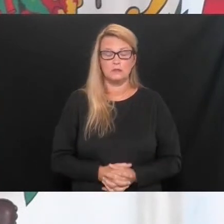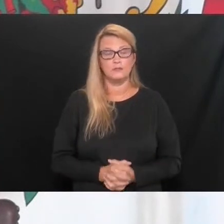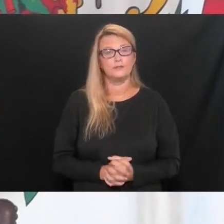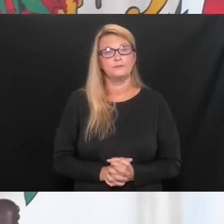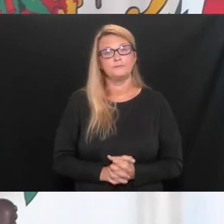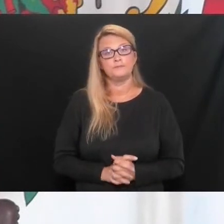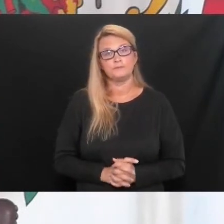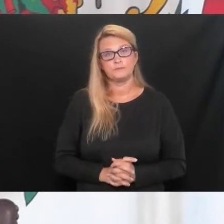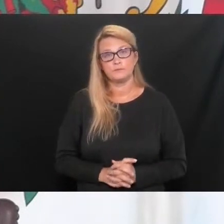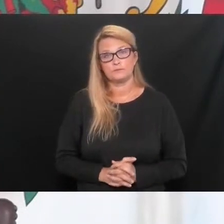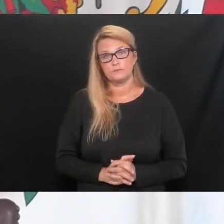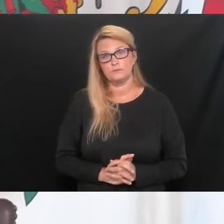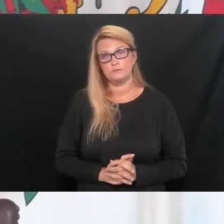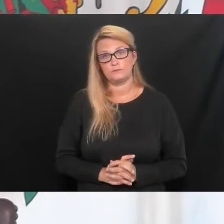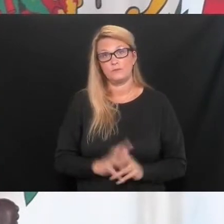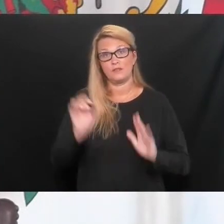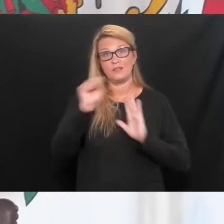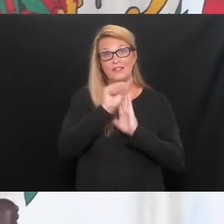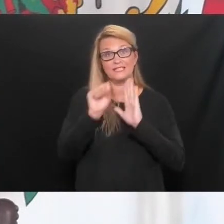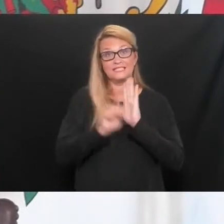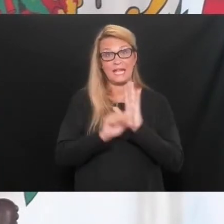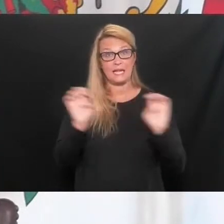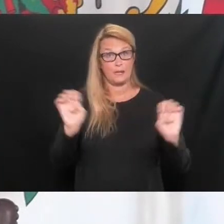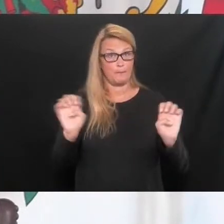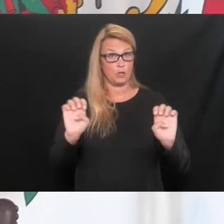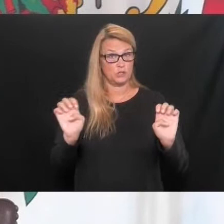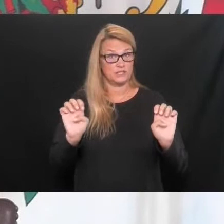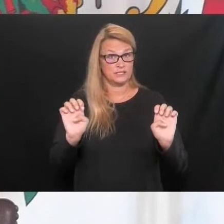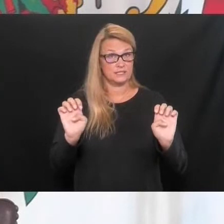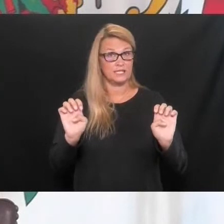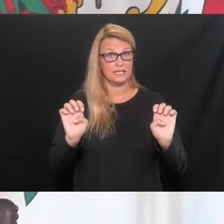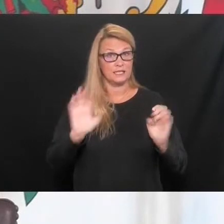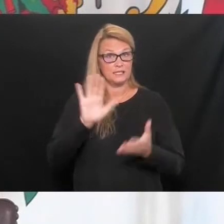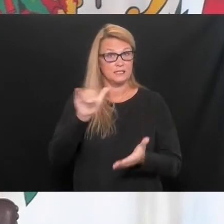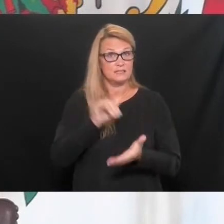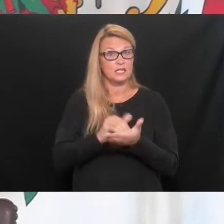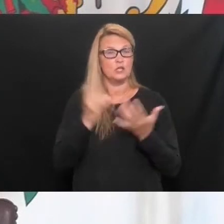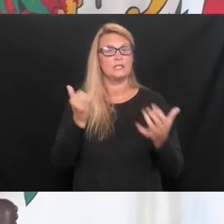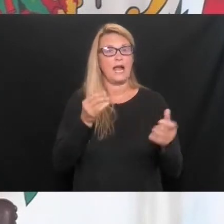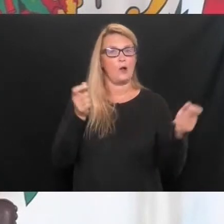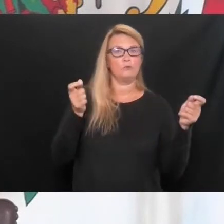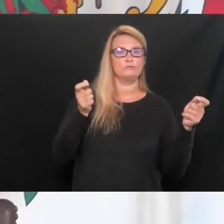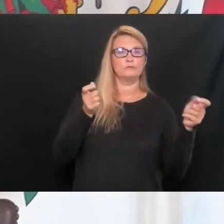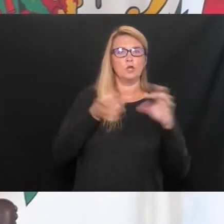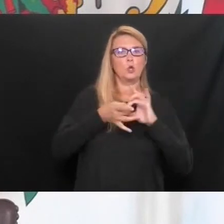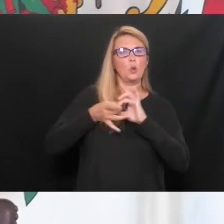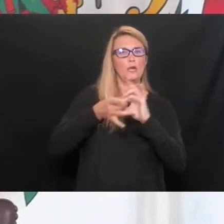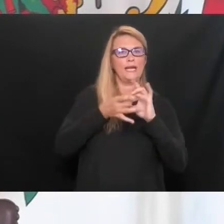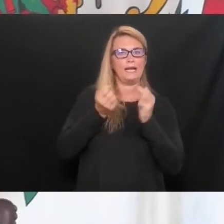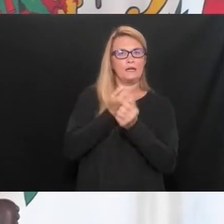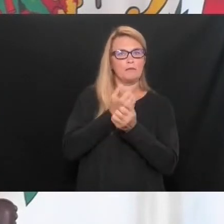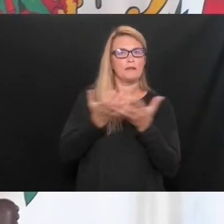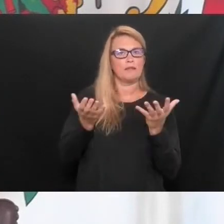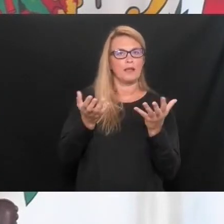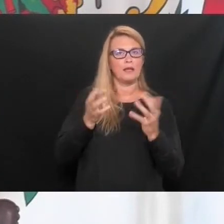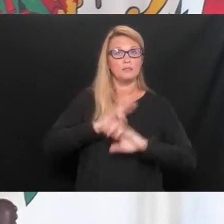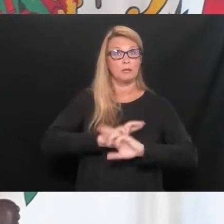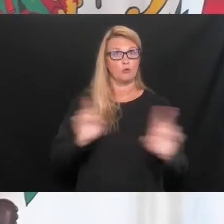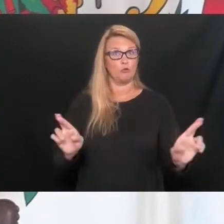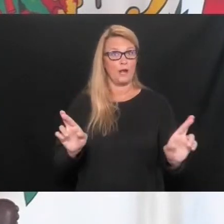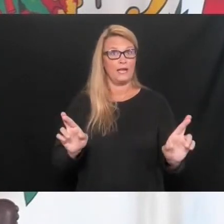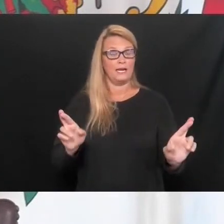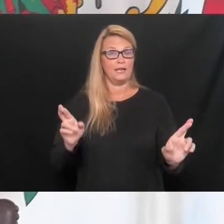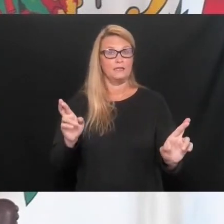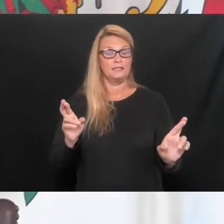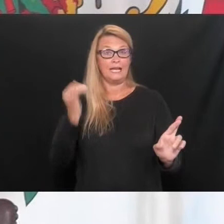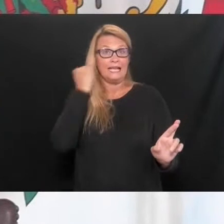But our state emergency operations center is coordinating our response and preparing resources that can